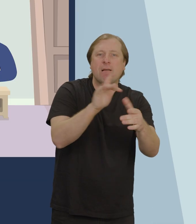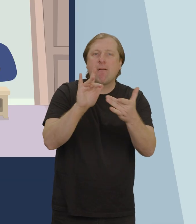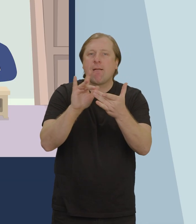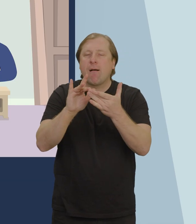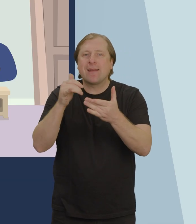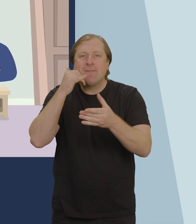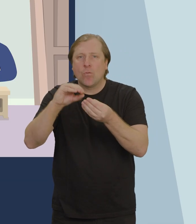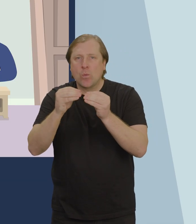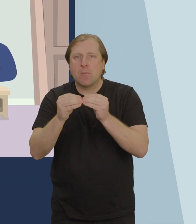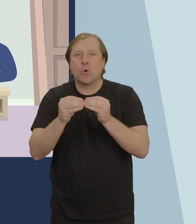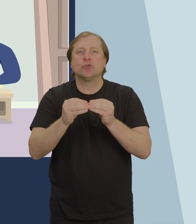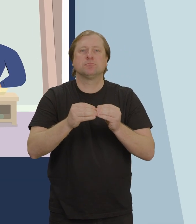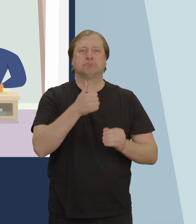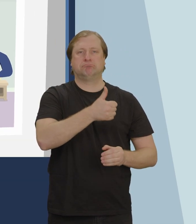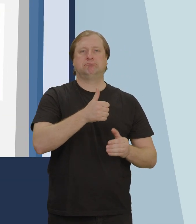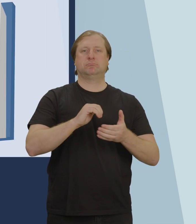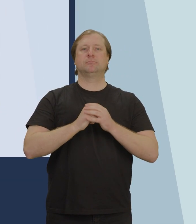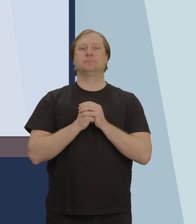numbers. You got it.